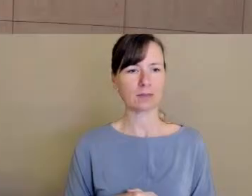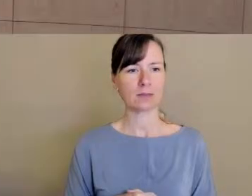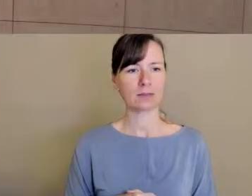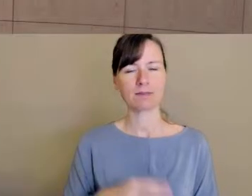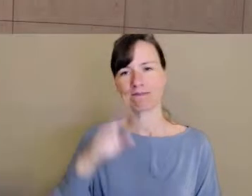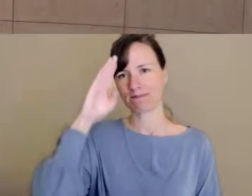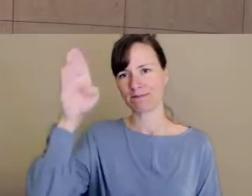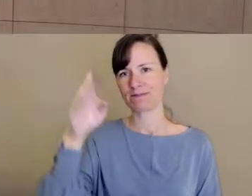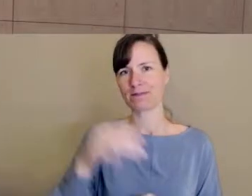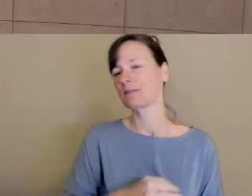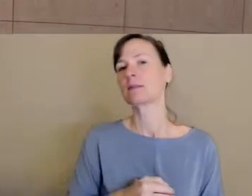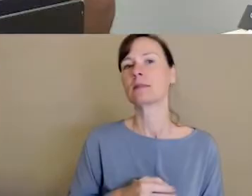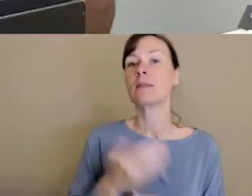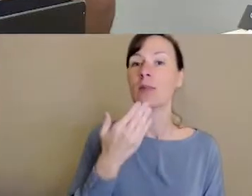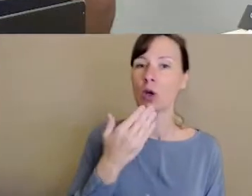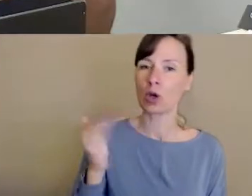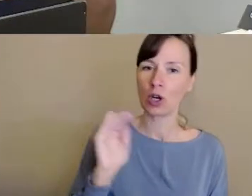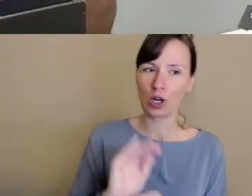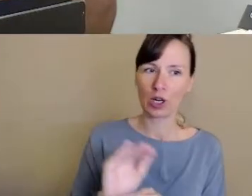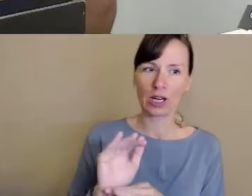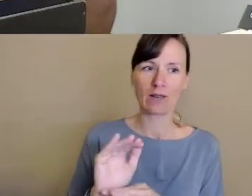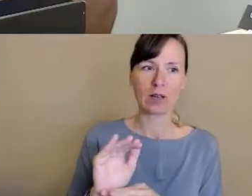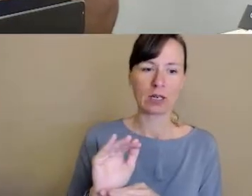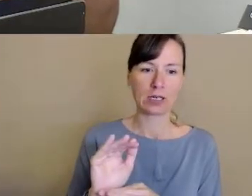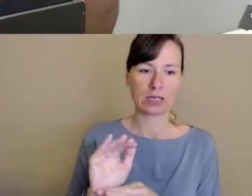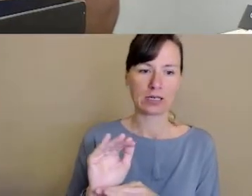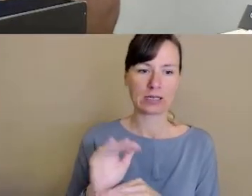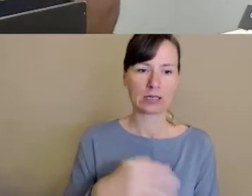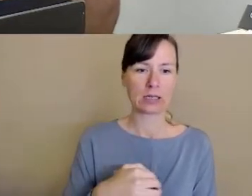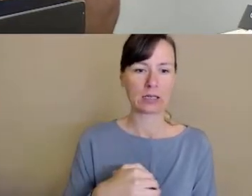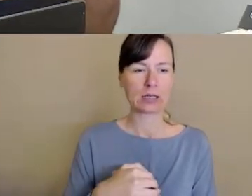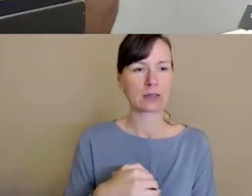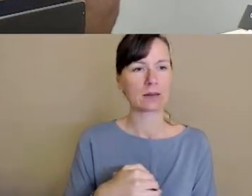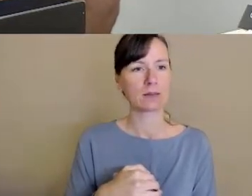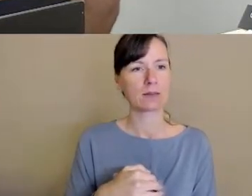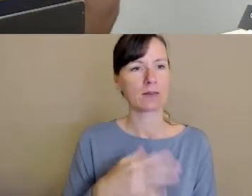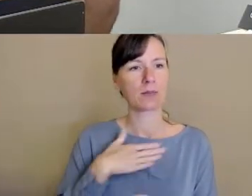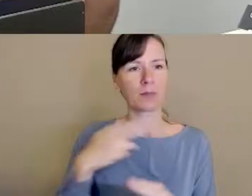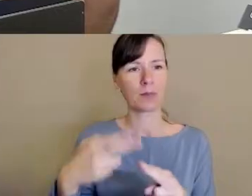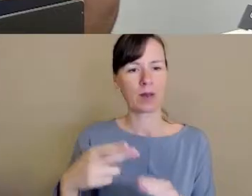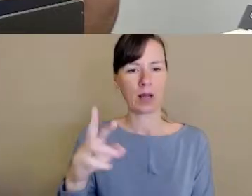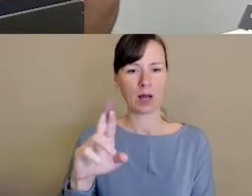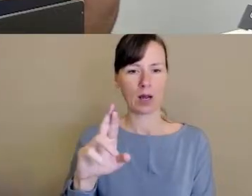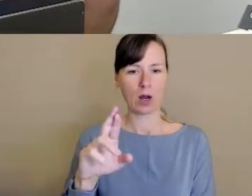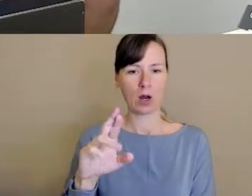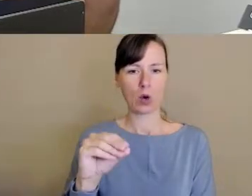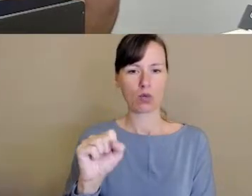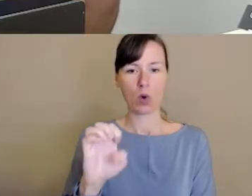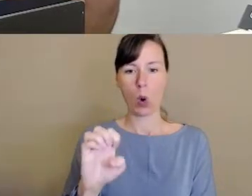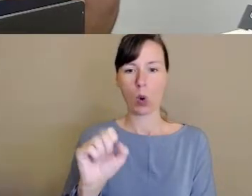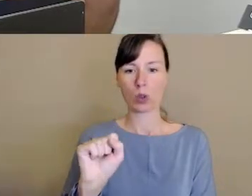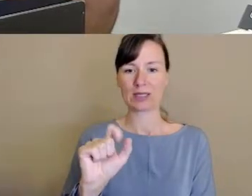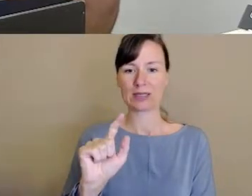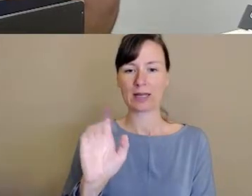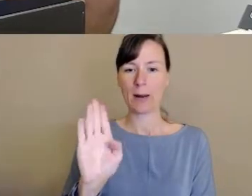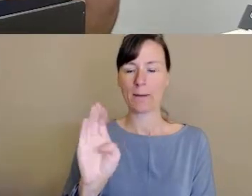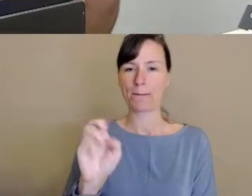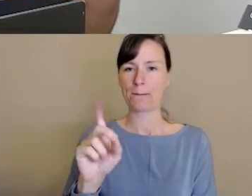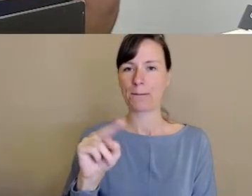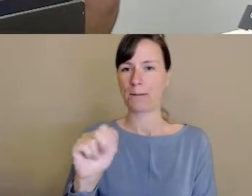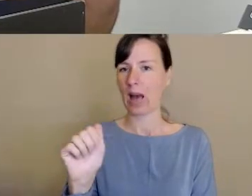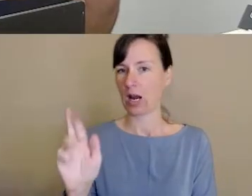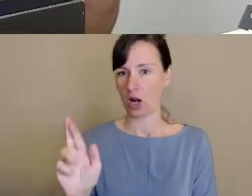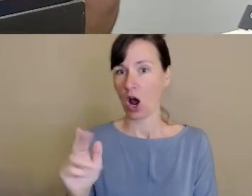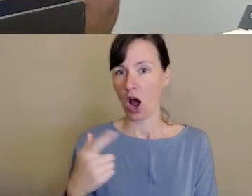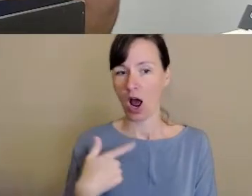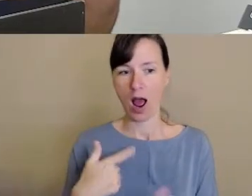Hello. Hi, good evening. Good evening. My name is Rose Bednar, and I've been a